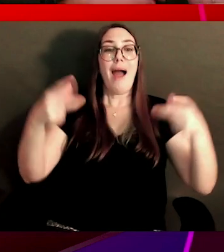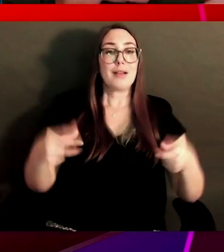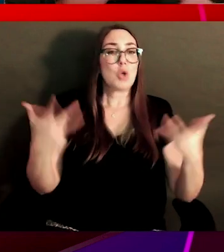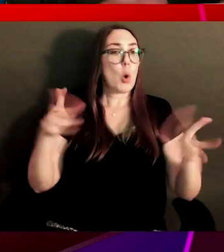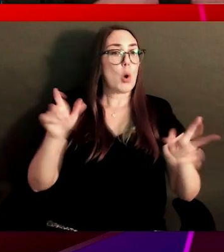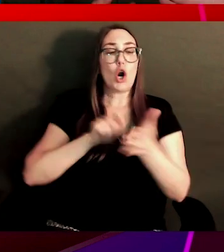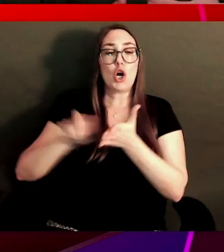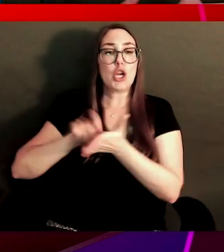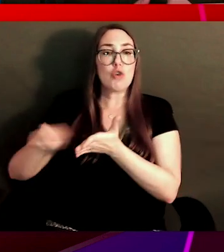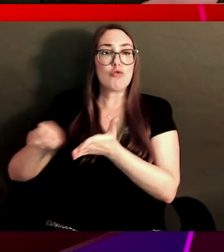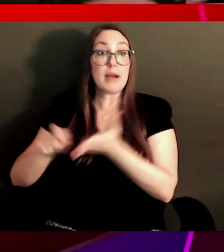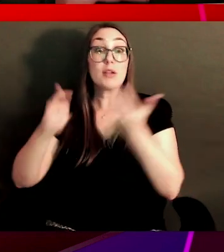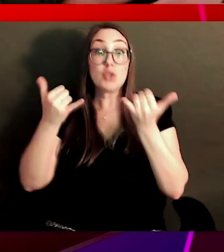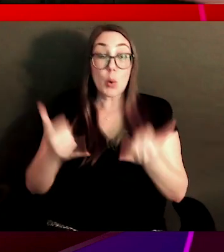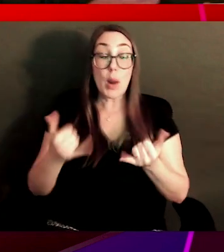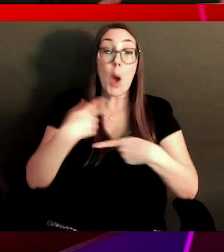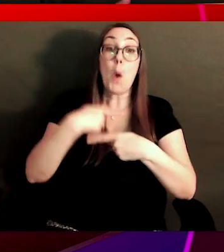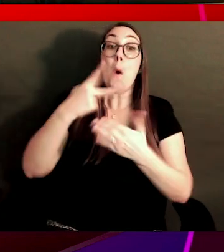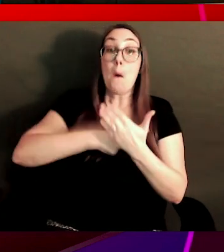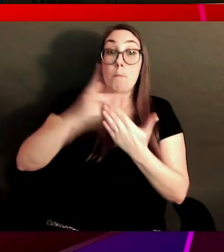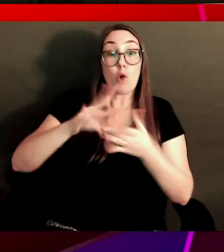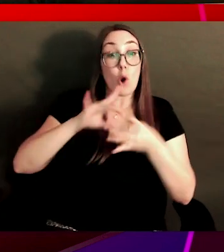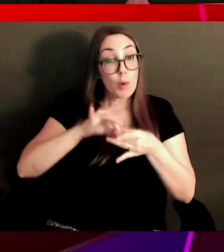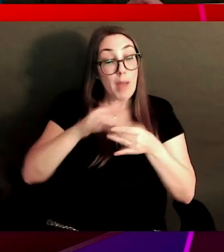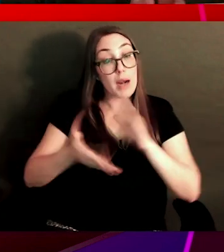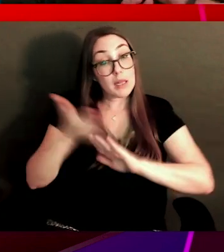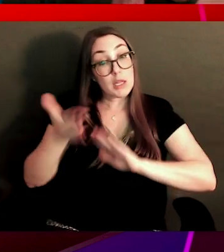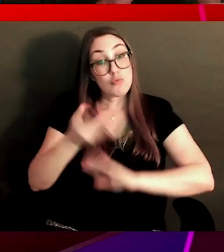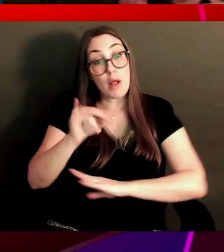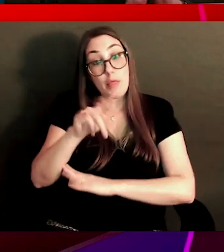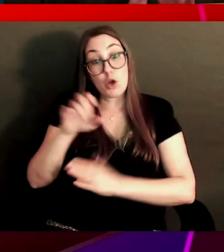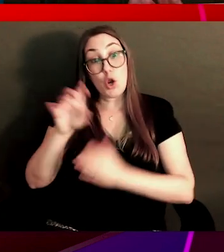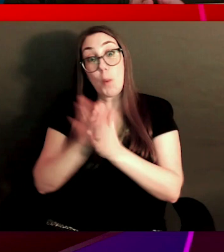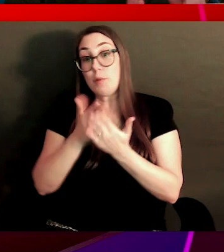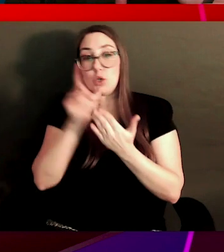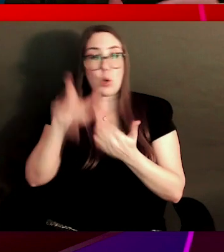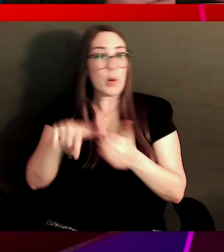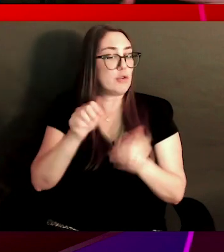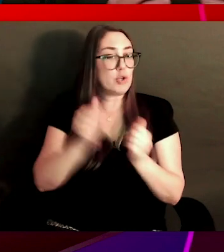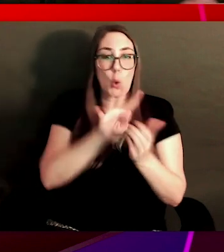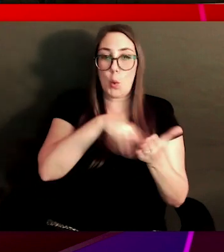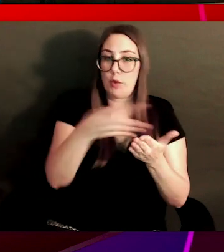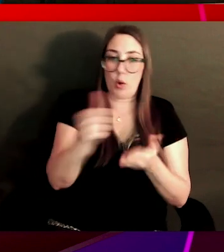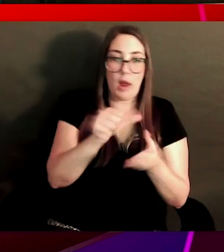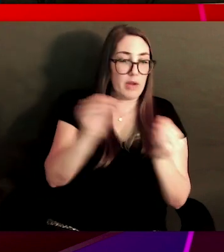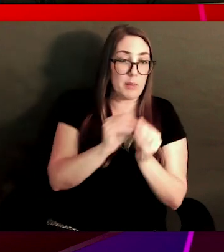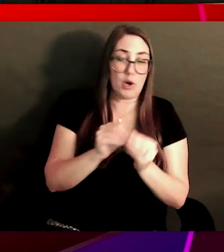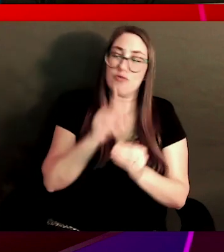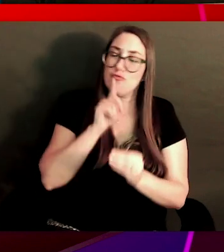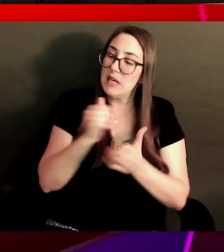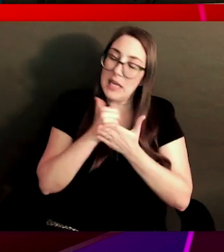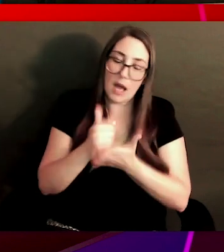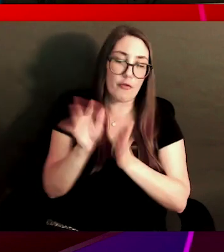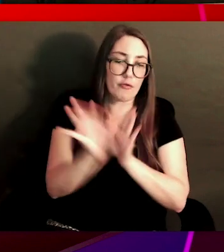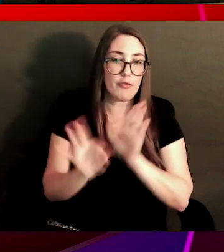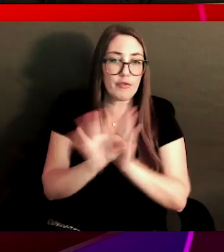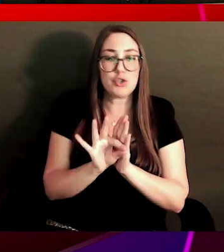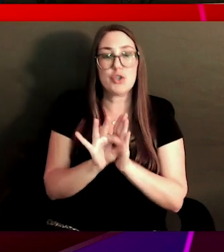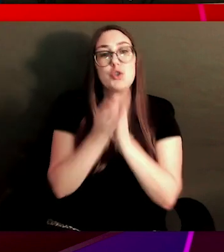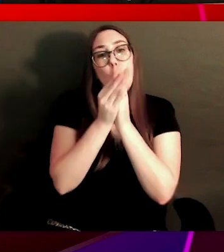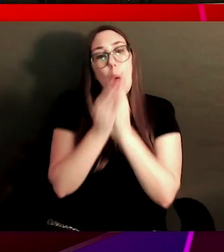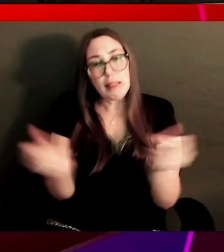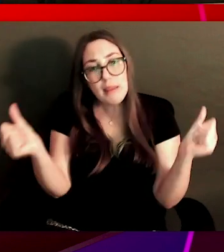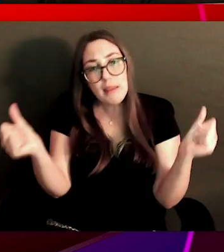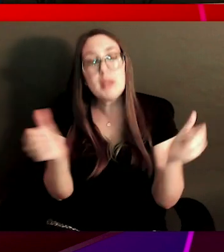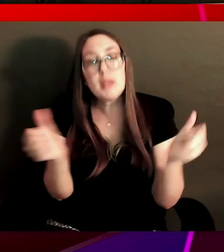So I can now programmatically run this notebook, and I no longer need to graphically do this. So it's a super helpful feature just to kind of alleviate some of the